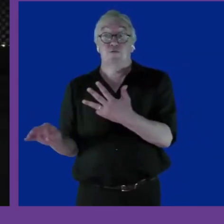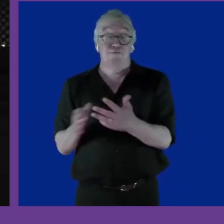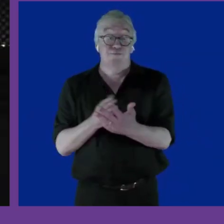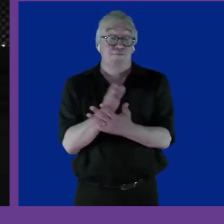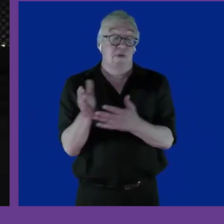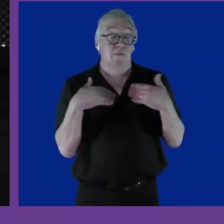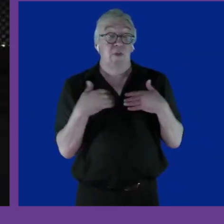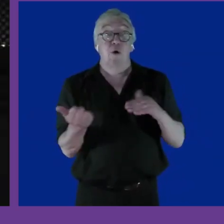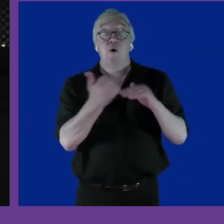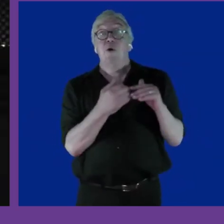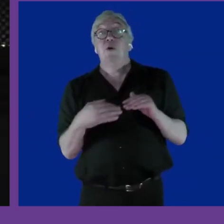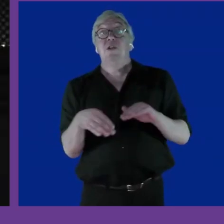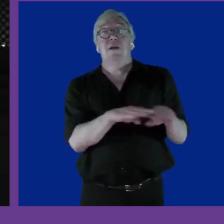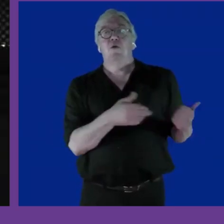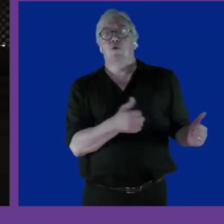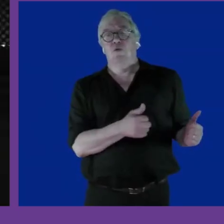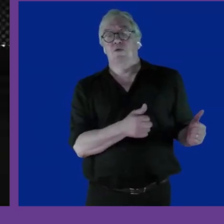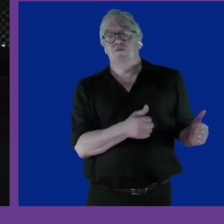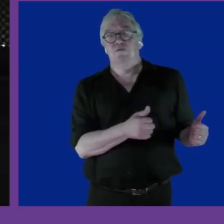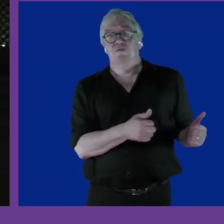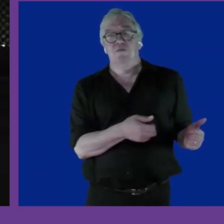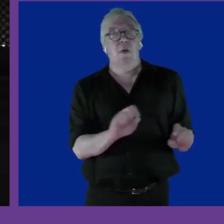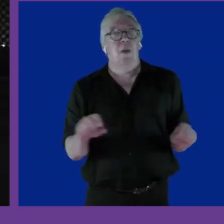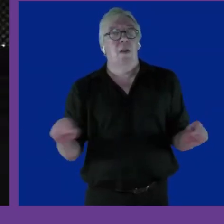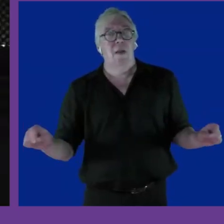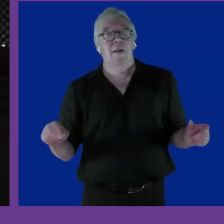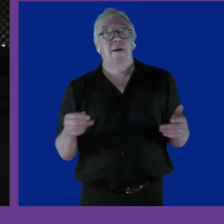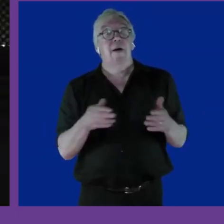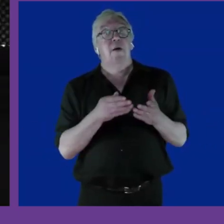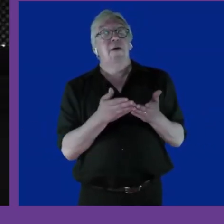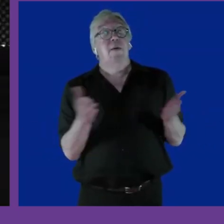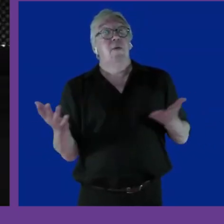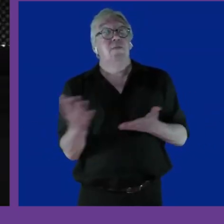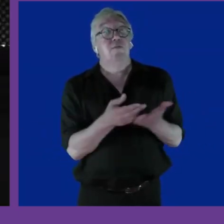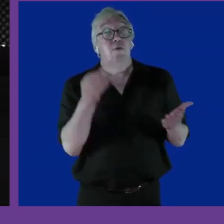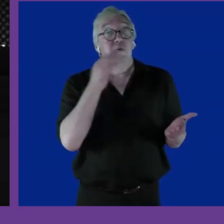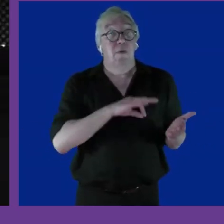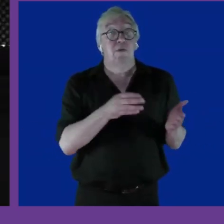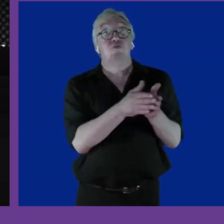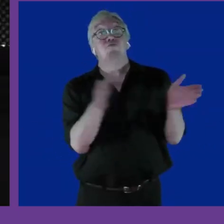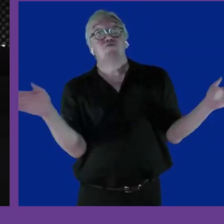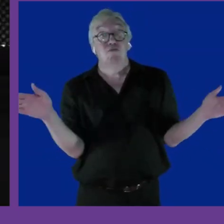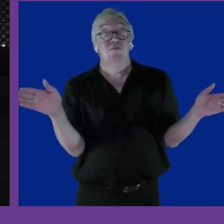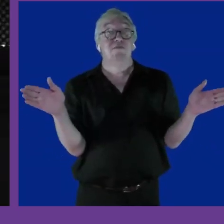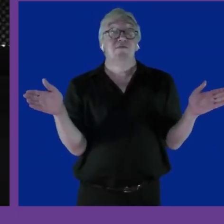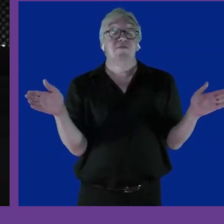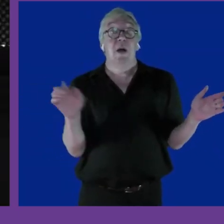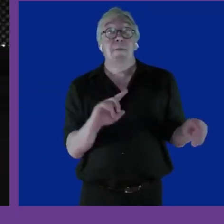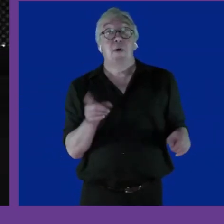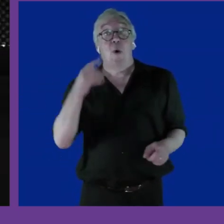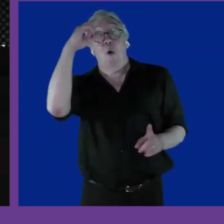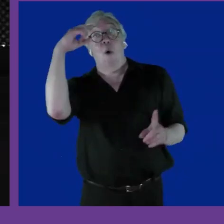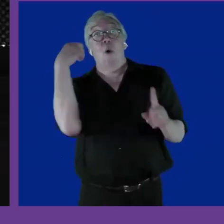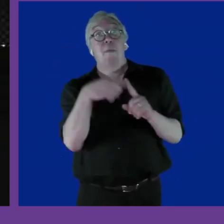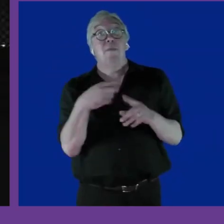because standardization, you know, avoids fragmentation. It creates scales, economies of scope. It's a good thing. But the optimistic way